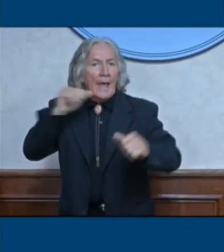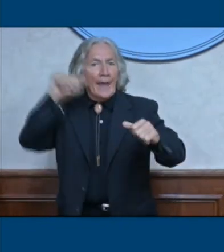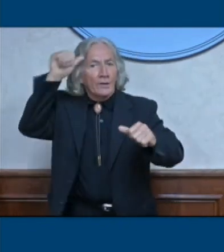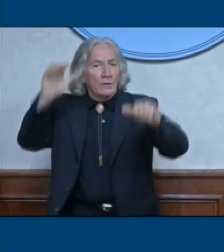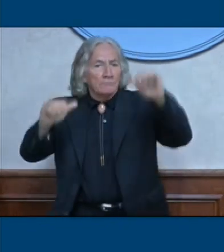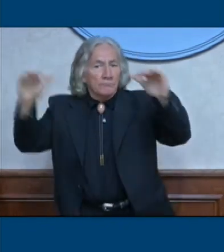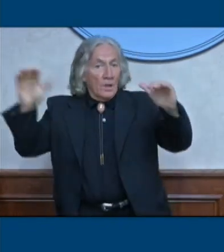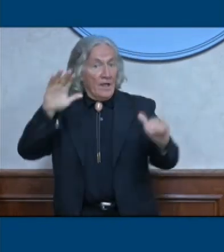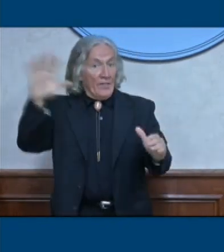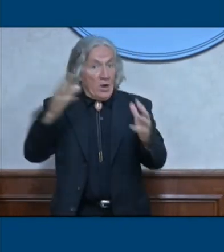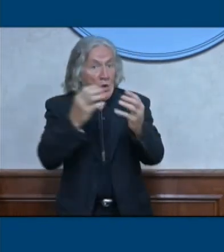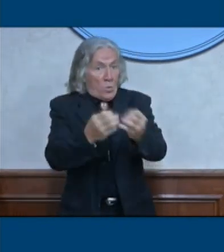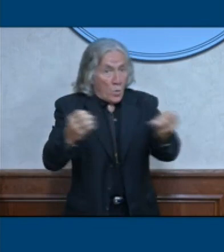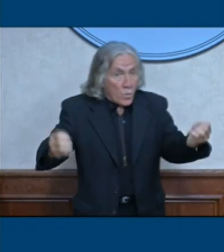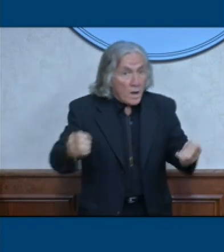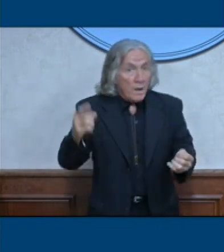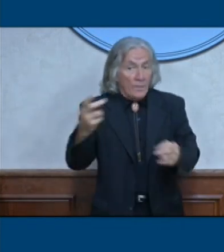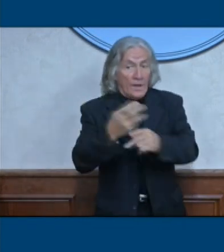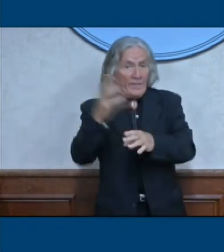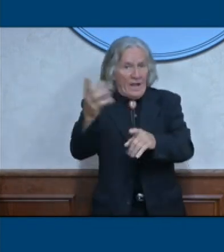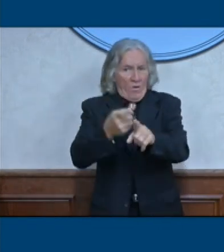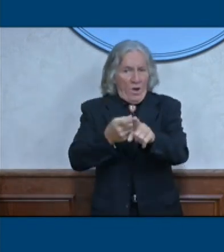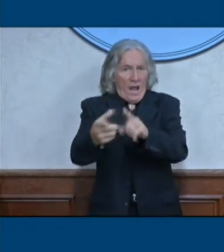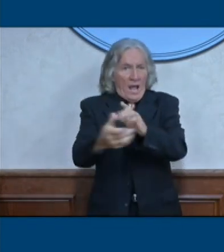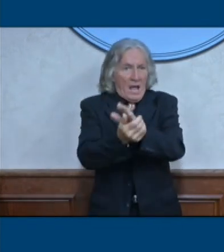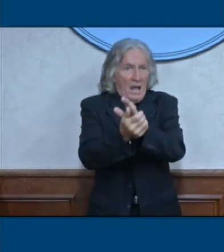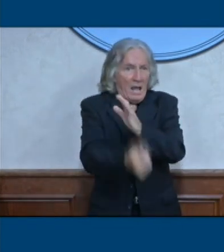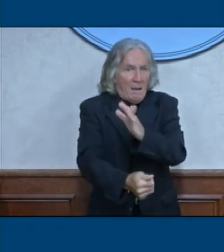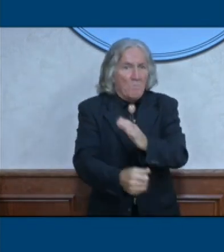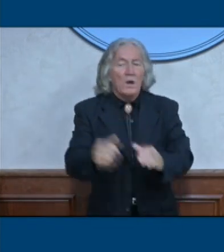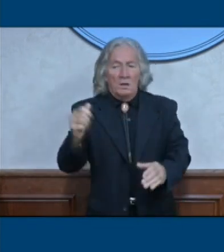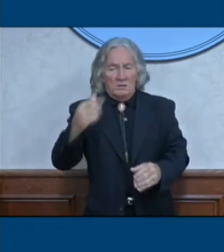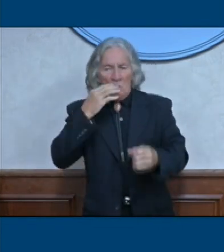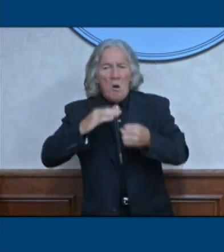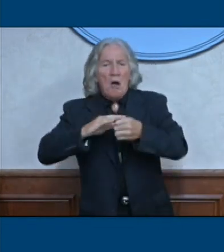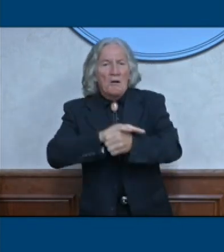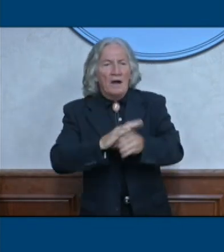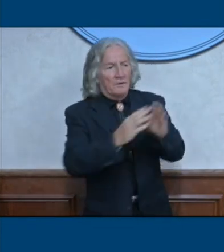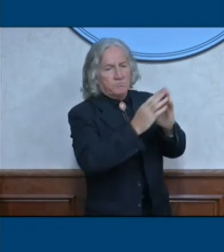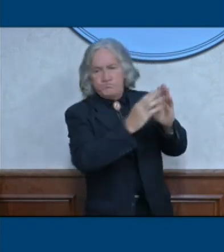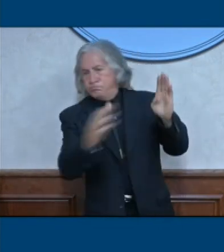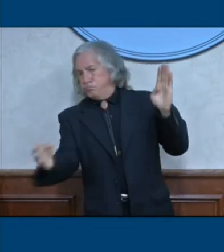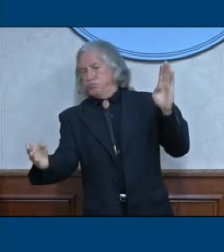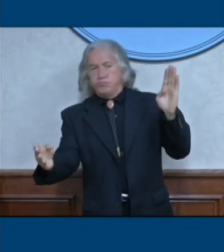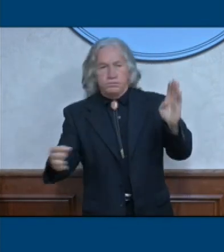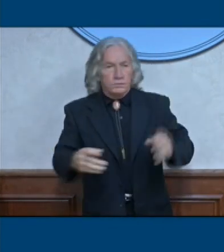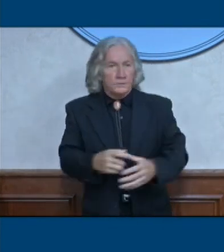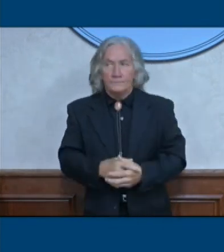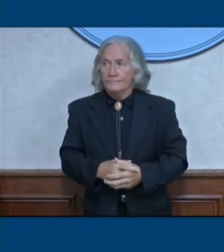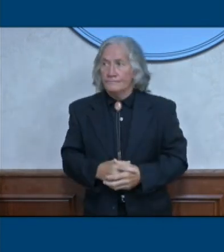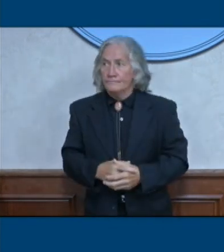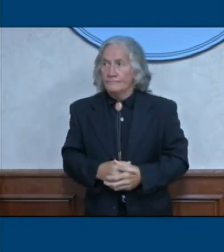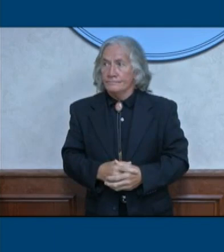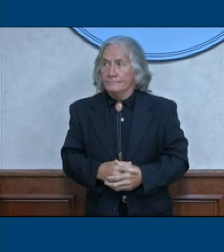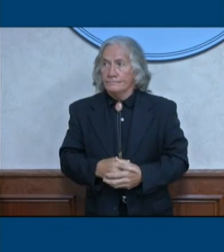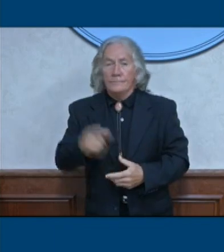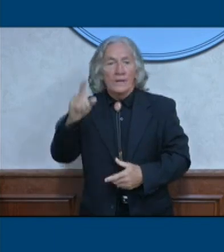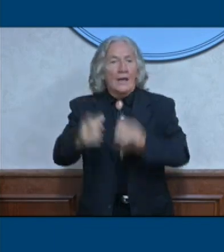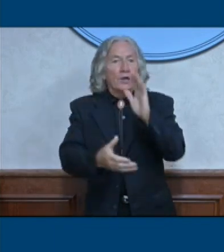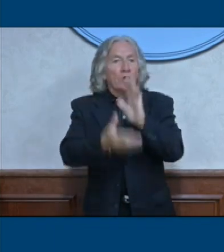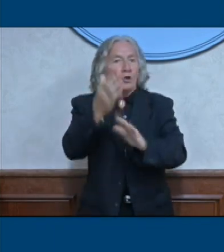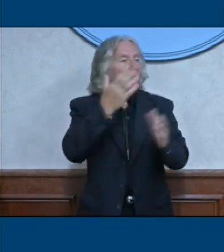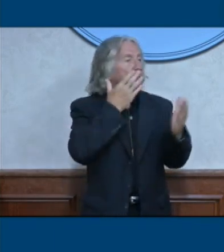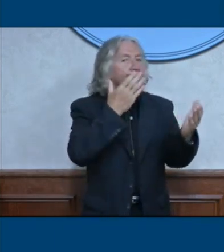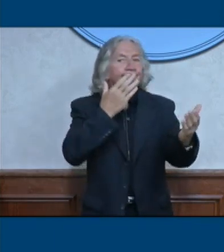the kind of equipment that they have and the kind of expertise that they have readily lends itself to be able to take care of an adult. Thanks, guys. We got to